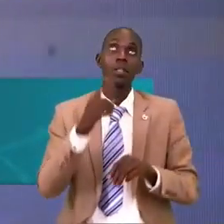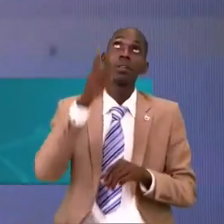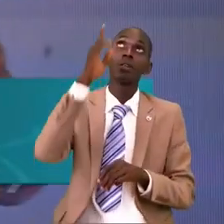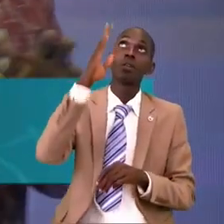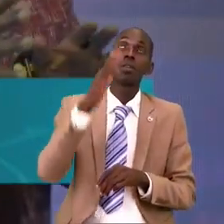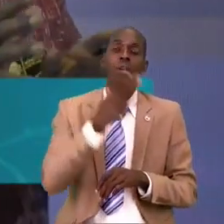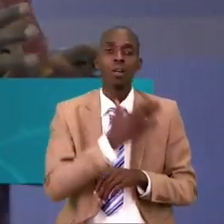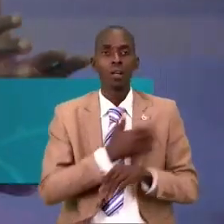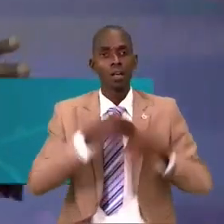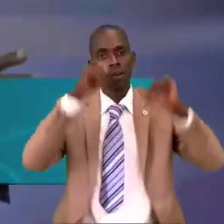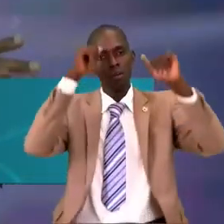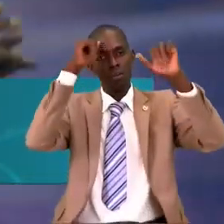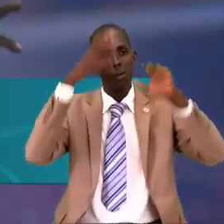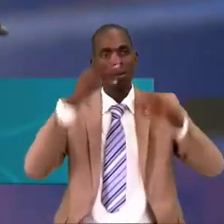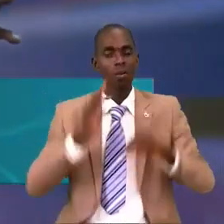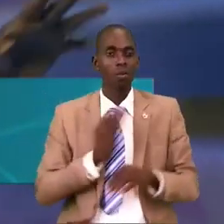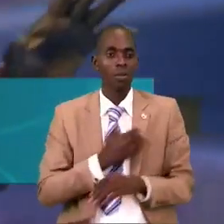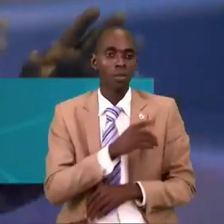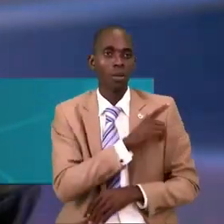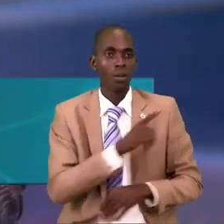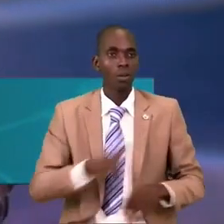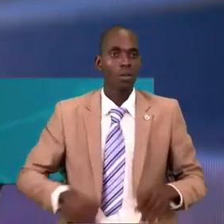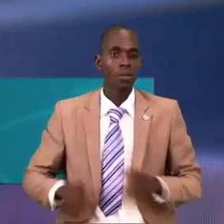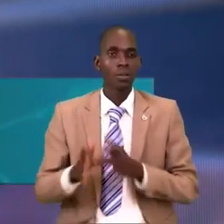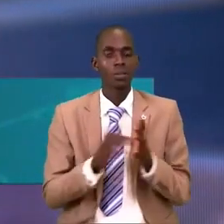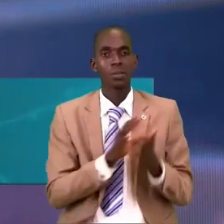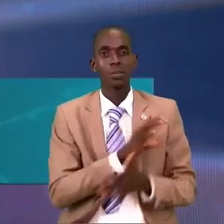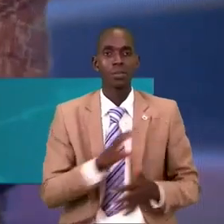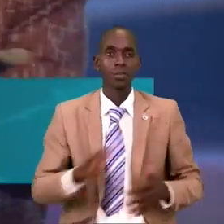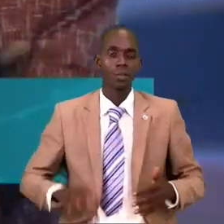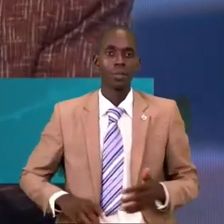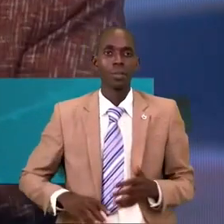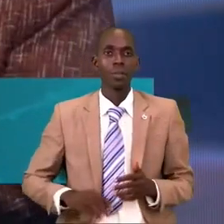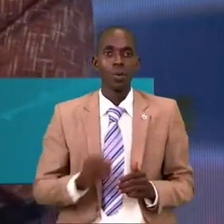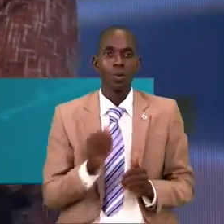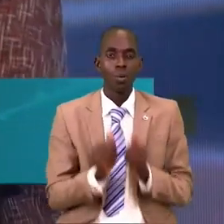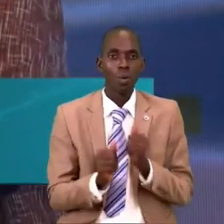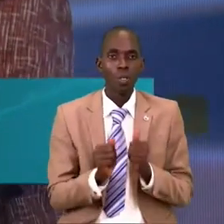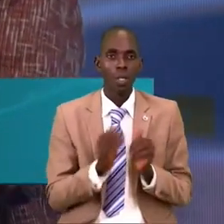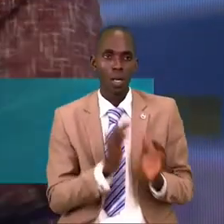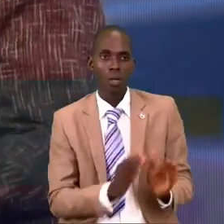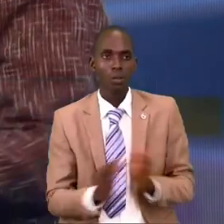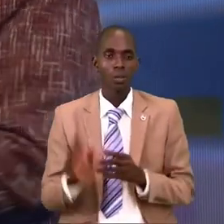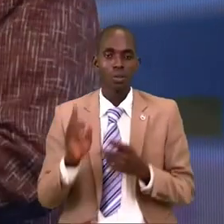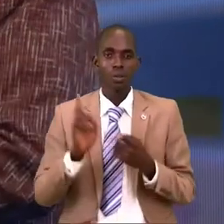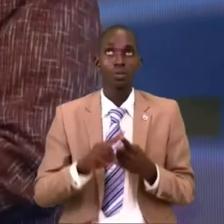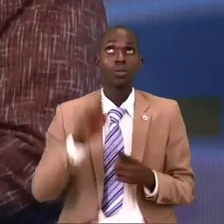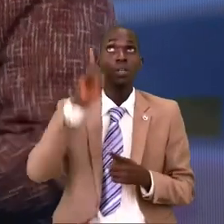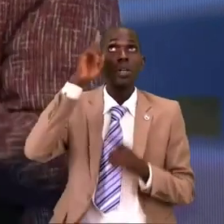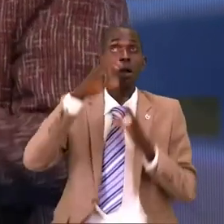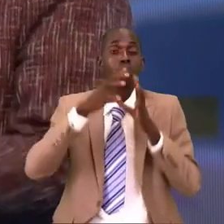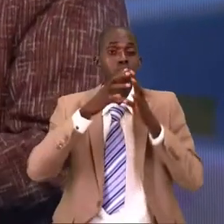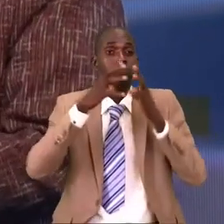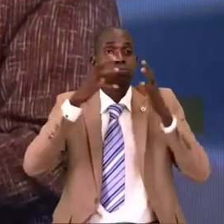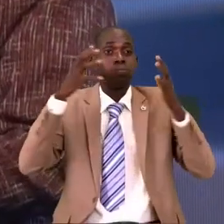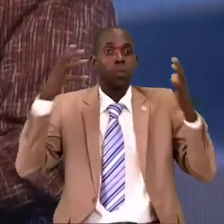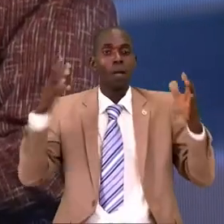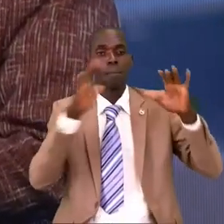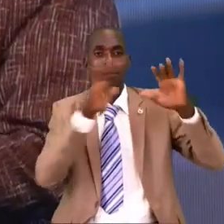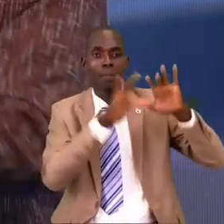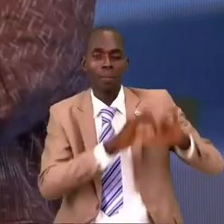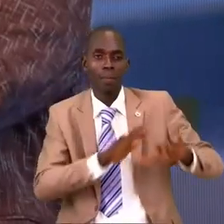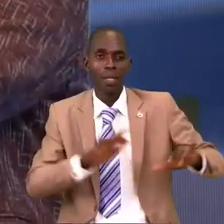his abundant mercy, the mercy that saves, the mercy that heals, the mercy